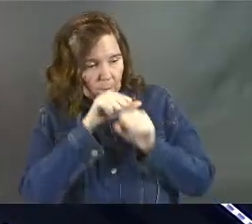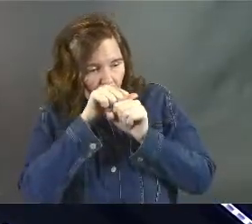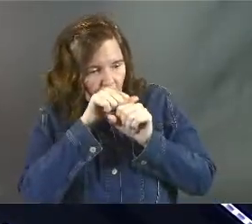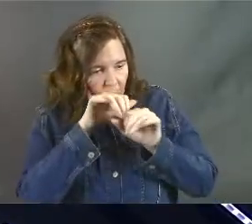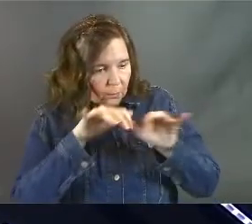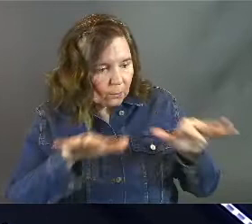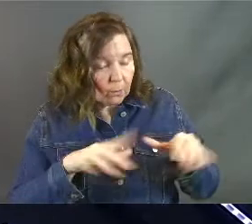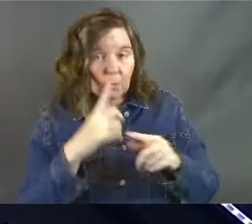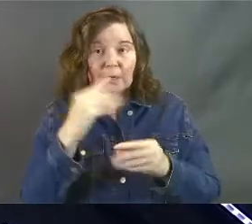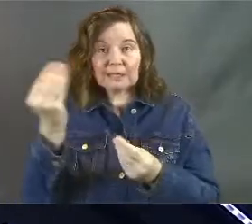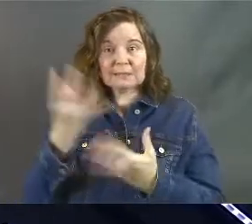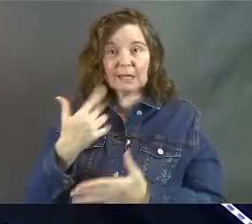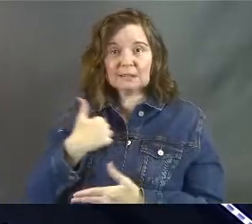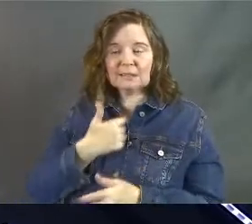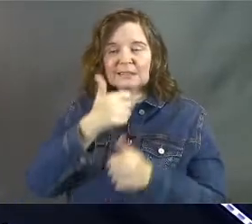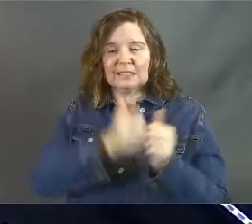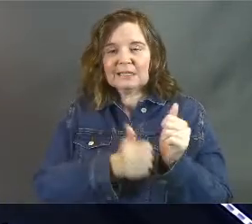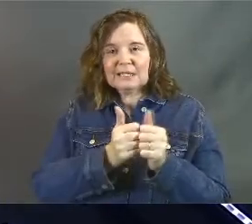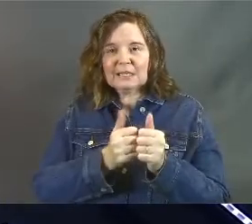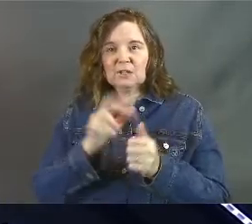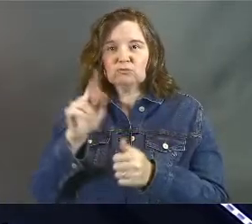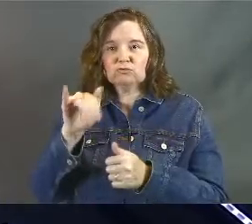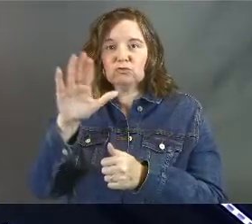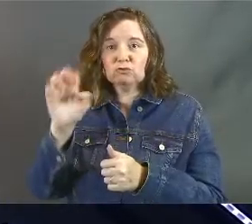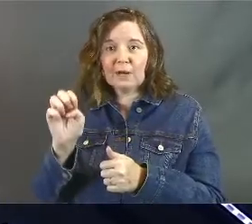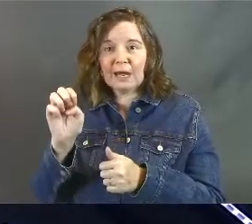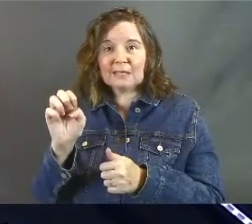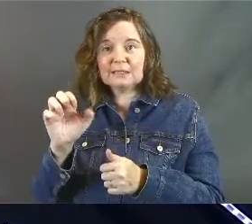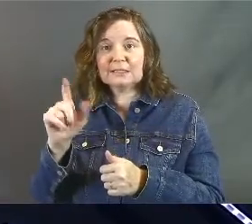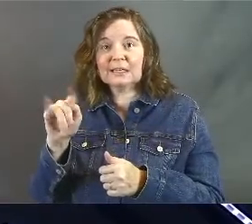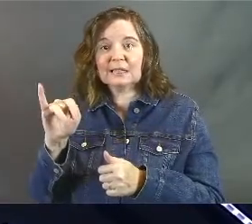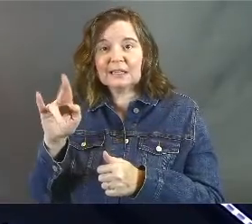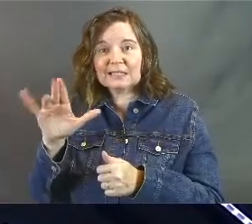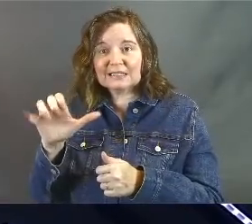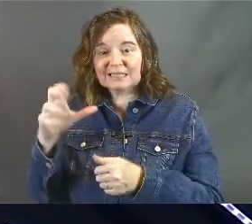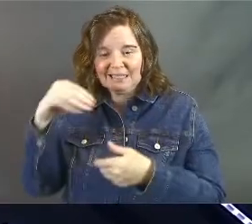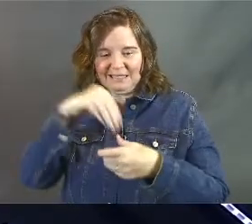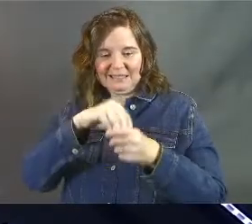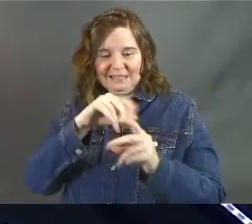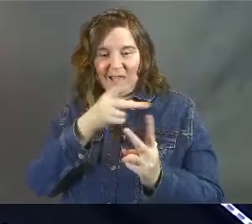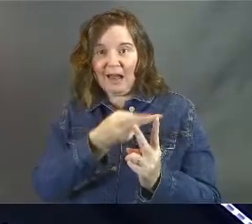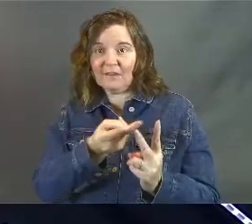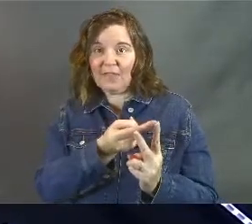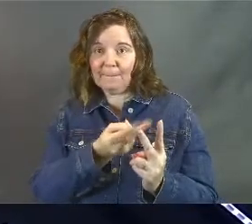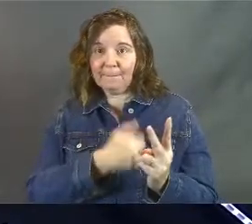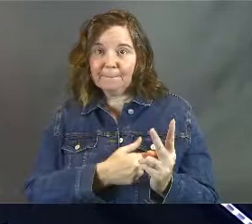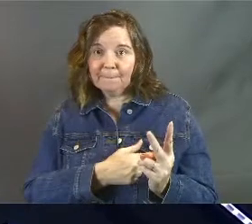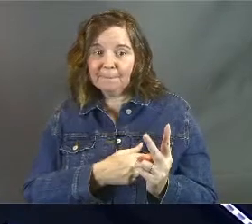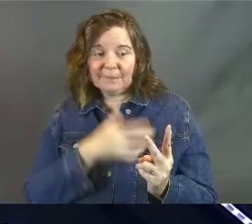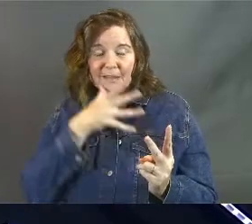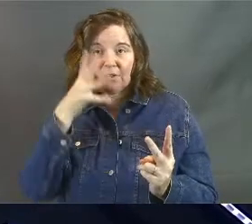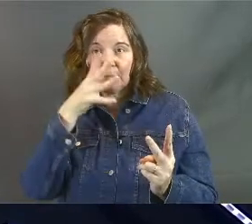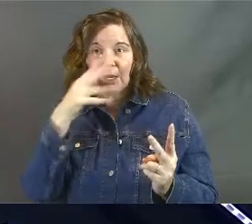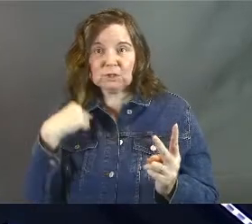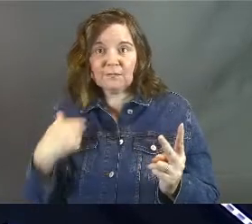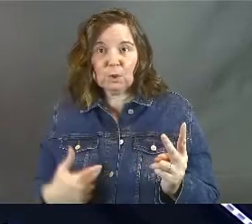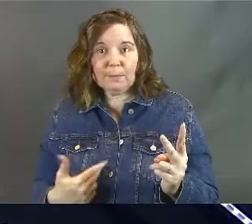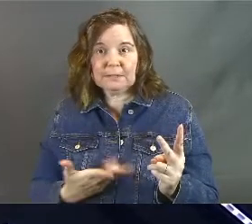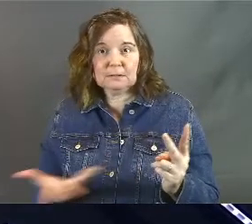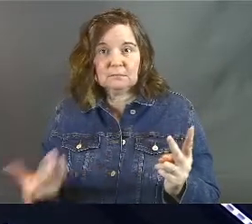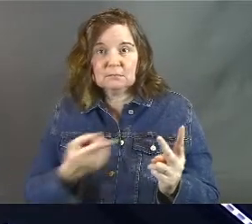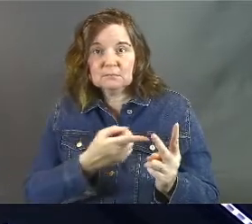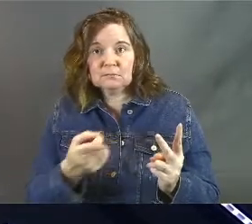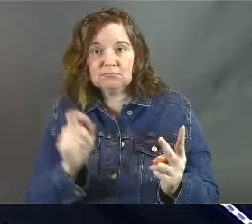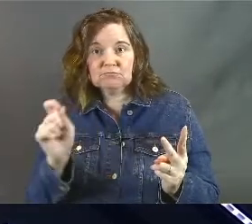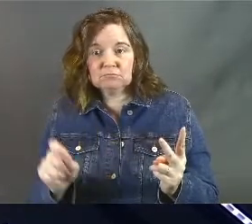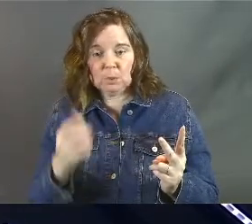woman, what it tells us is every single race and ethnicity is inside of them. They're the parents of humanity.